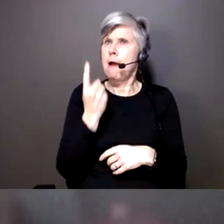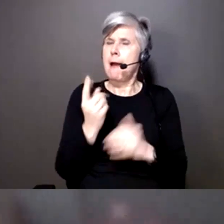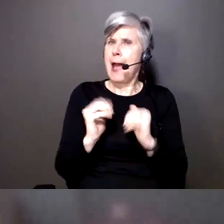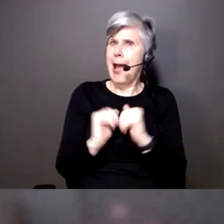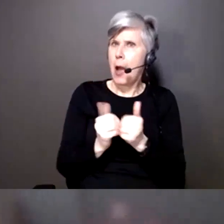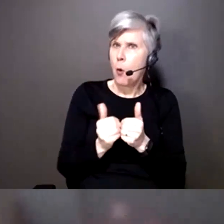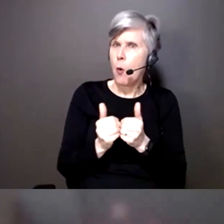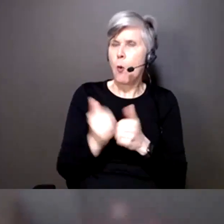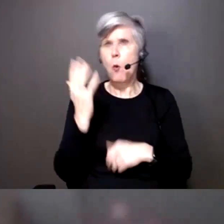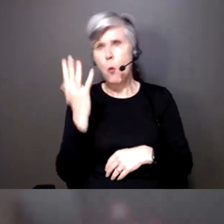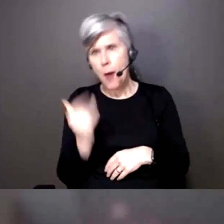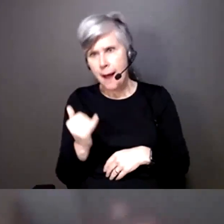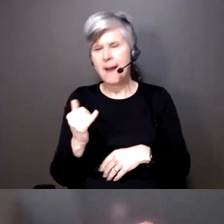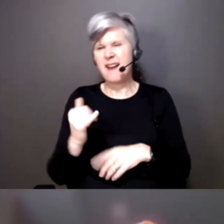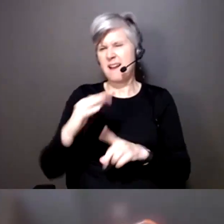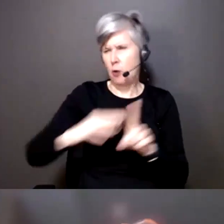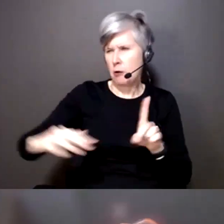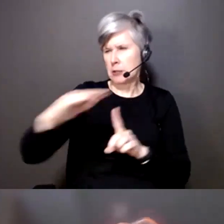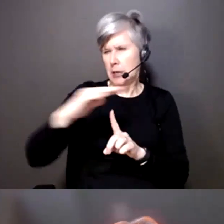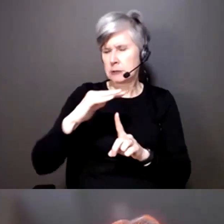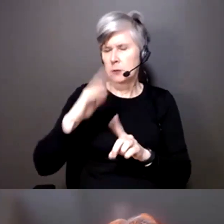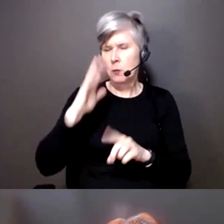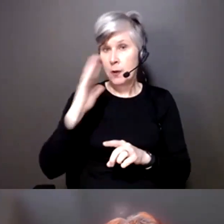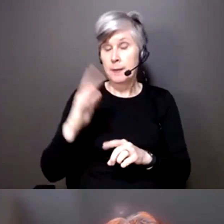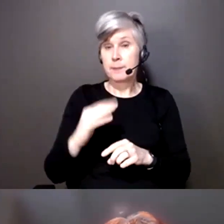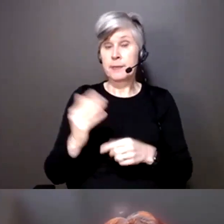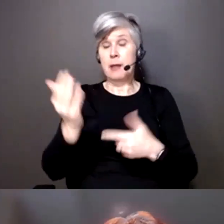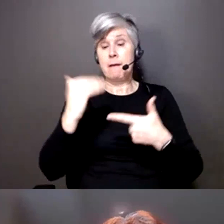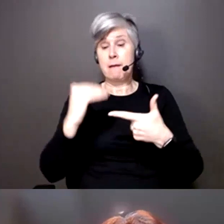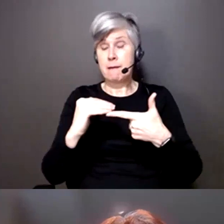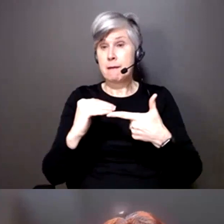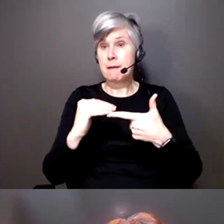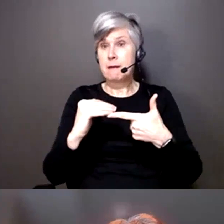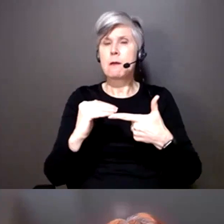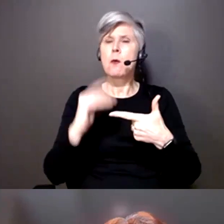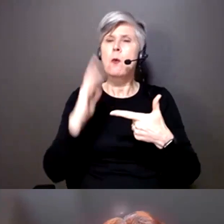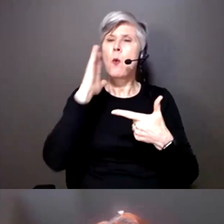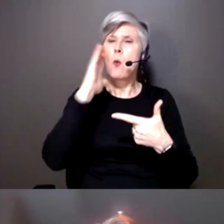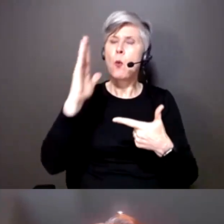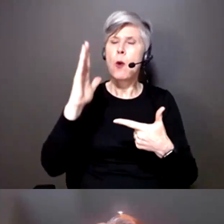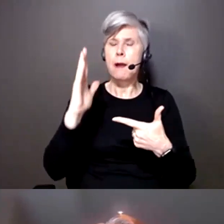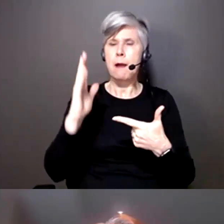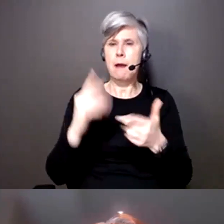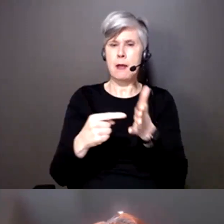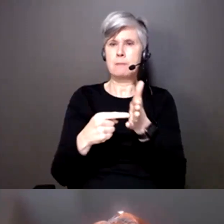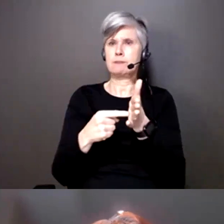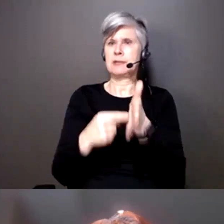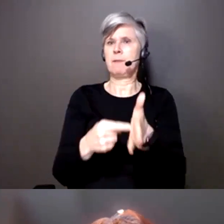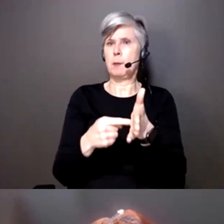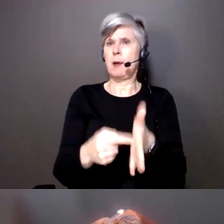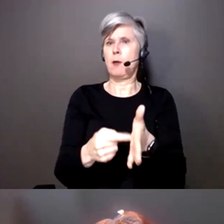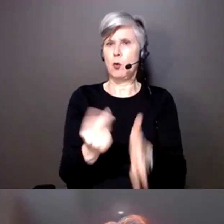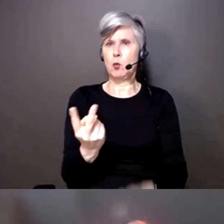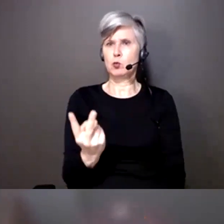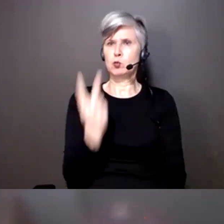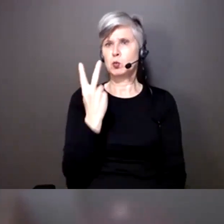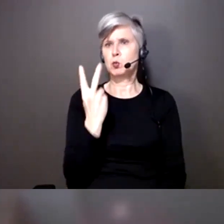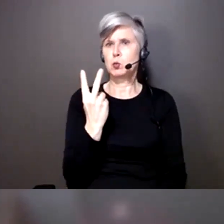Second portion, we will have two scenarios, two real life situations